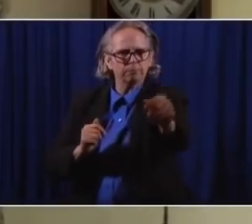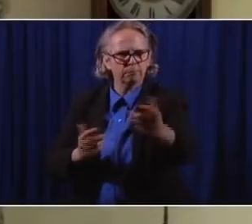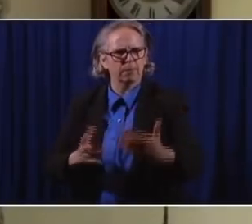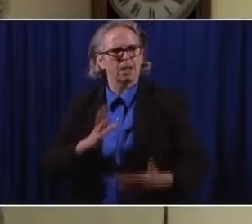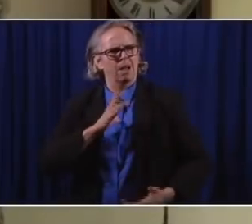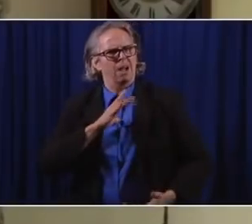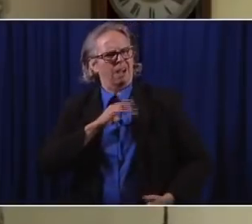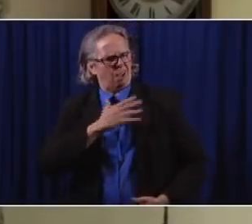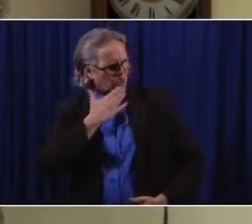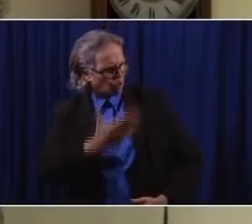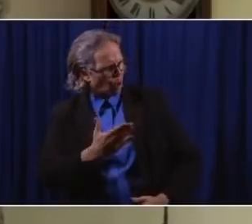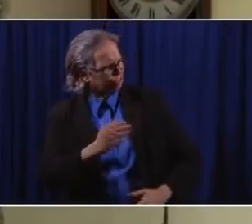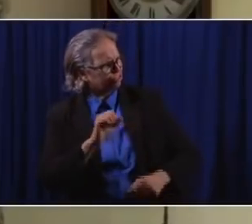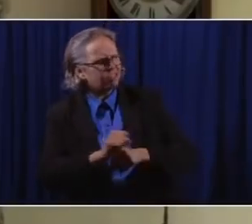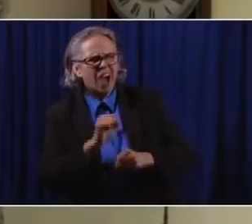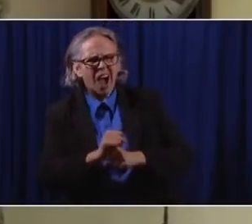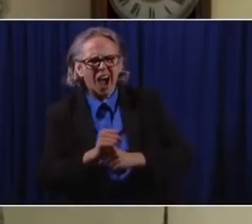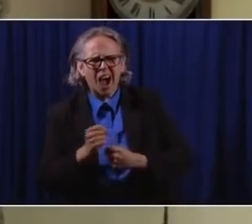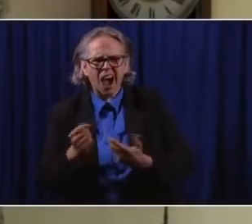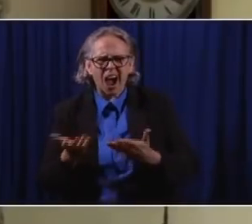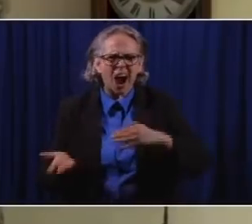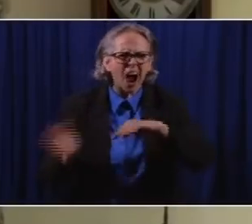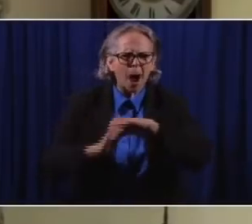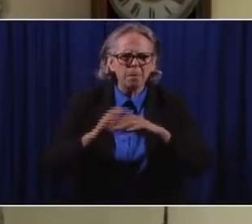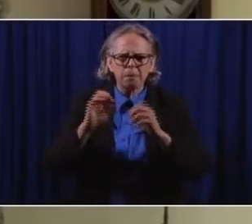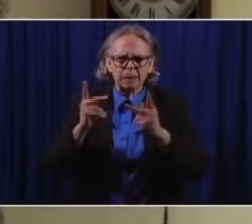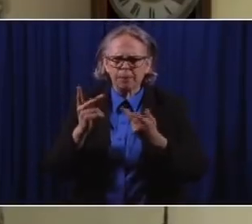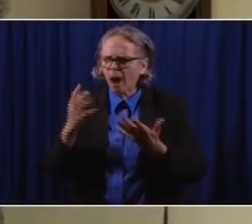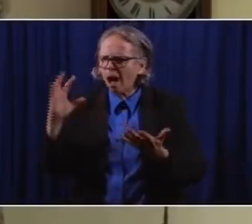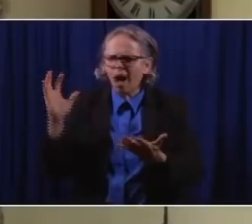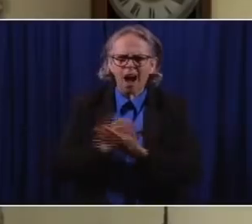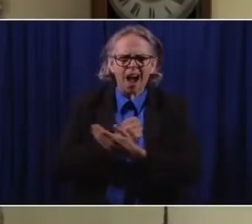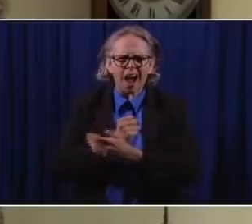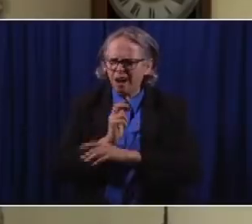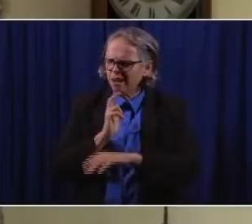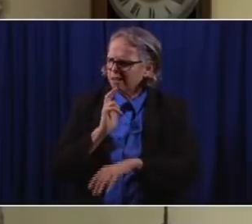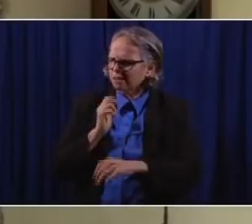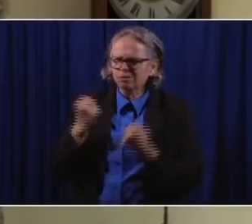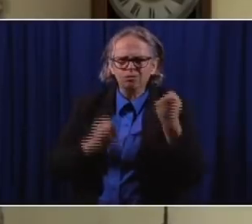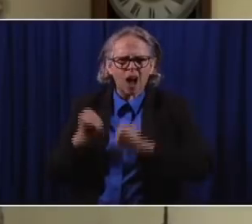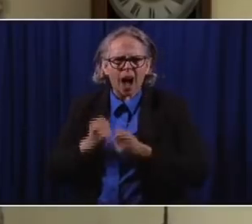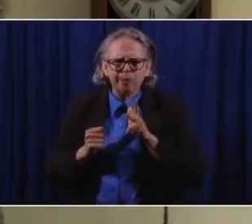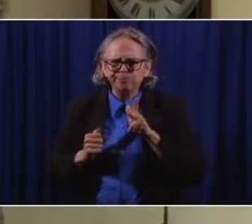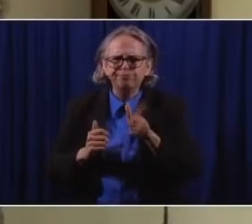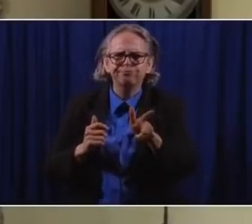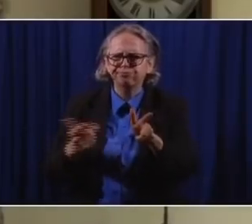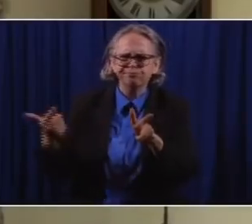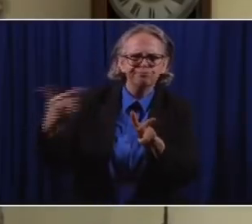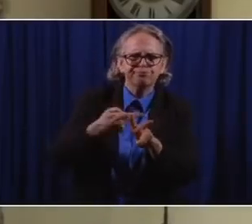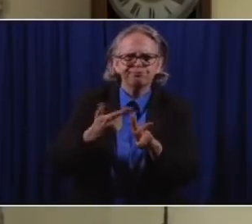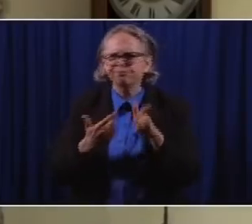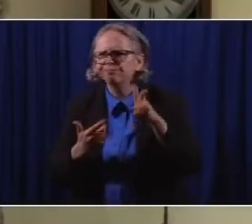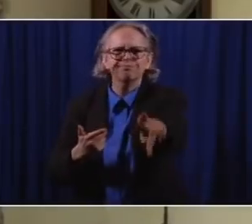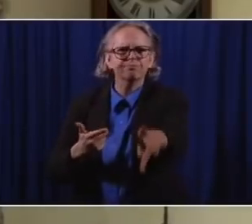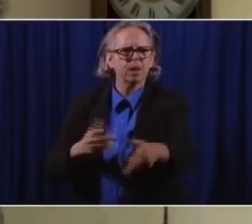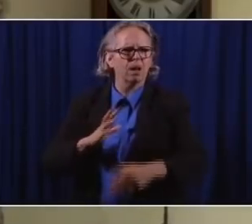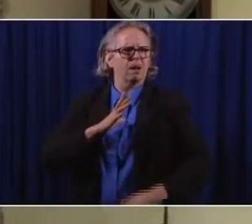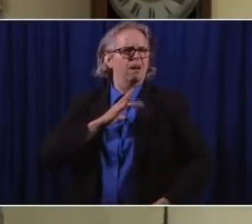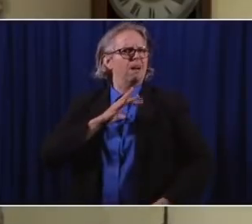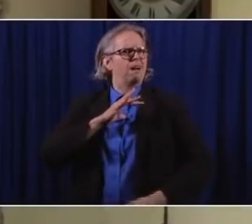health department, and for the folks who got their flu shot. Let me turn now to higher education.